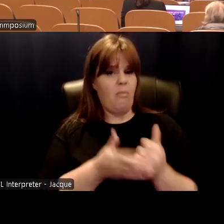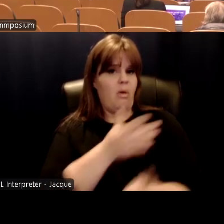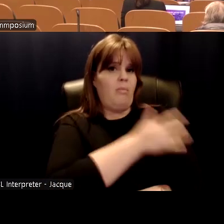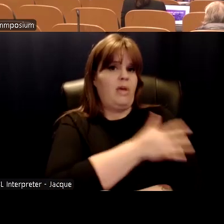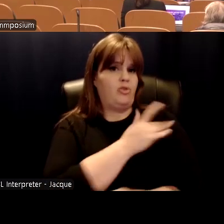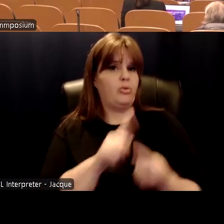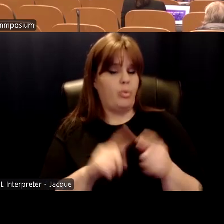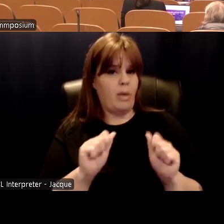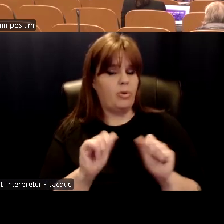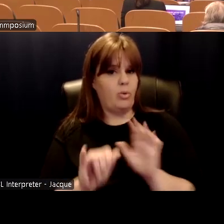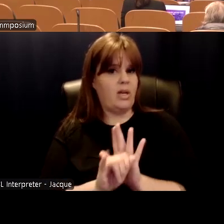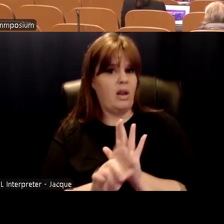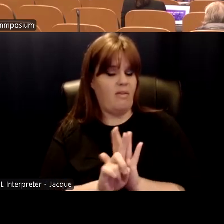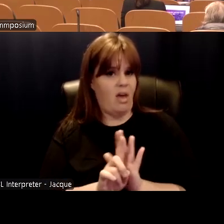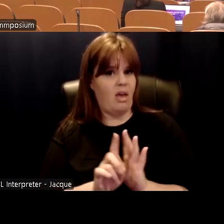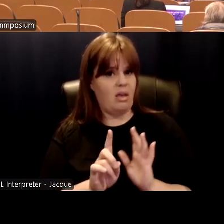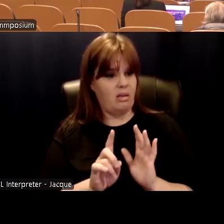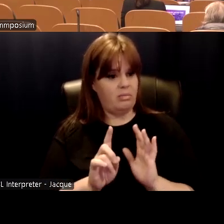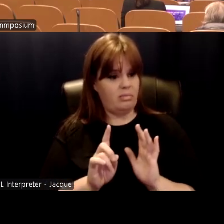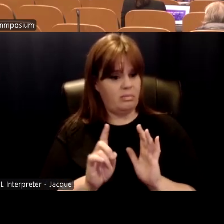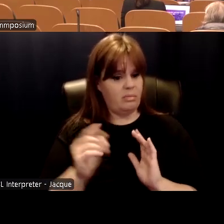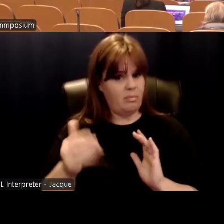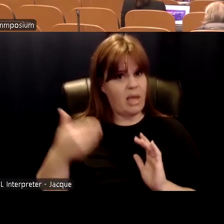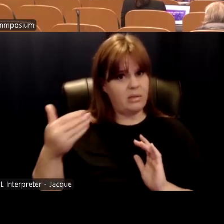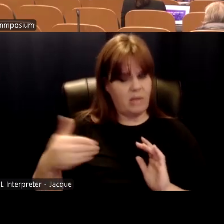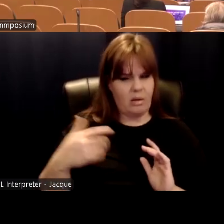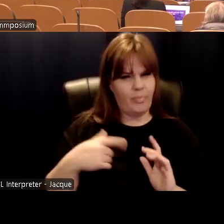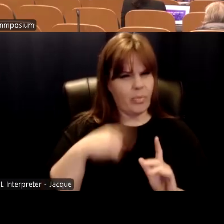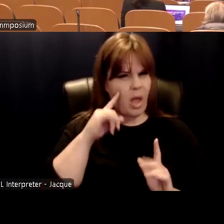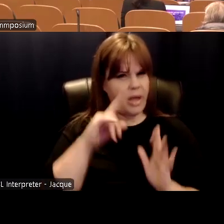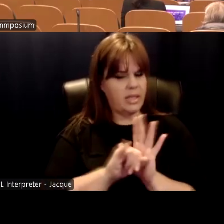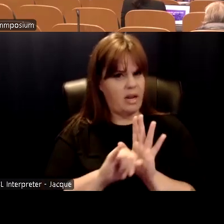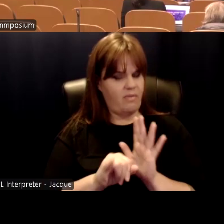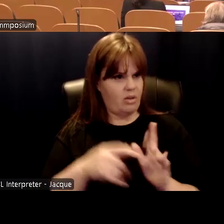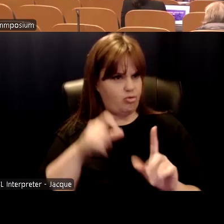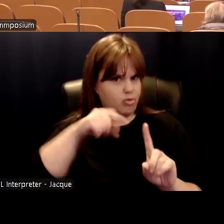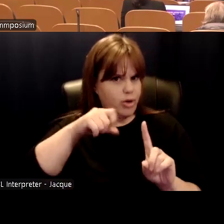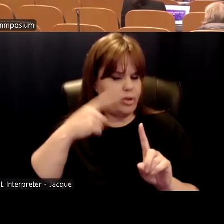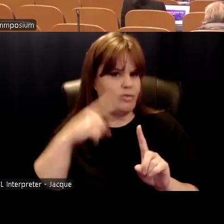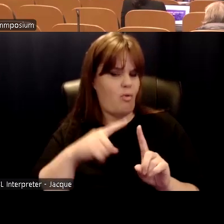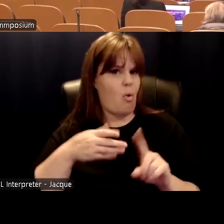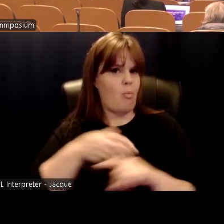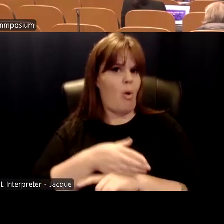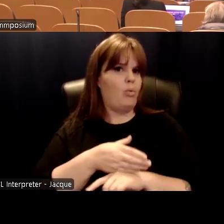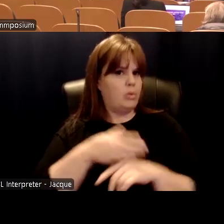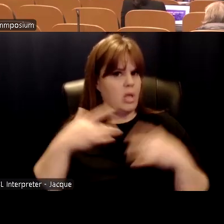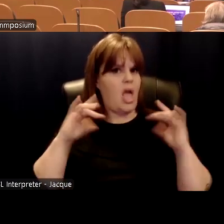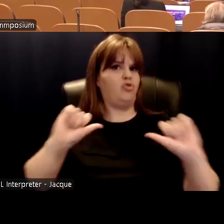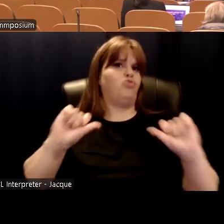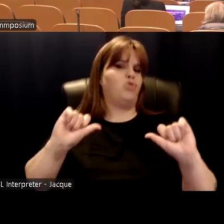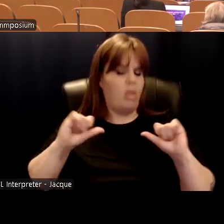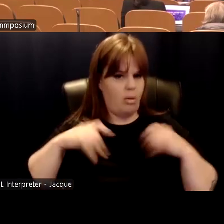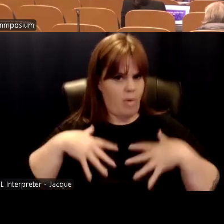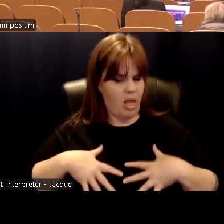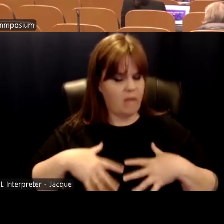identify strategies for pacing, identifying what the triggers are for post-exertional malaise, and helping them to